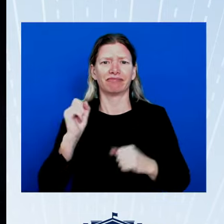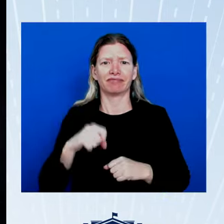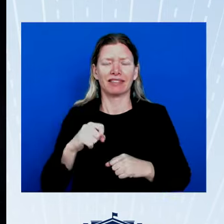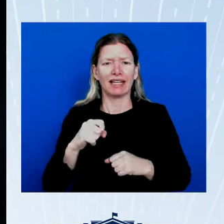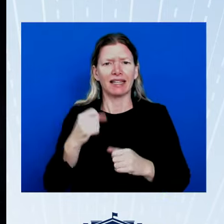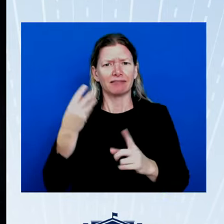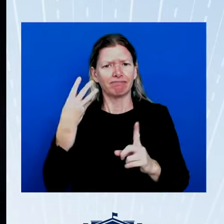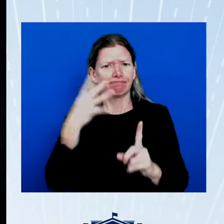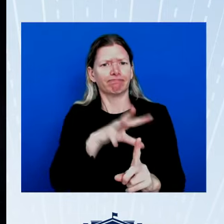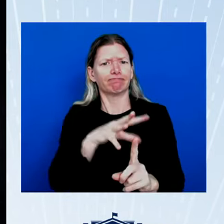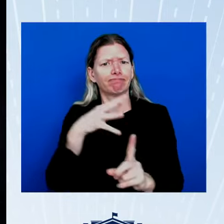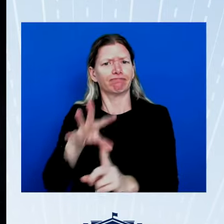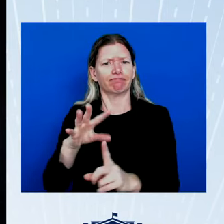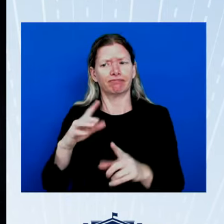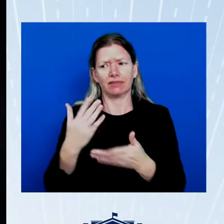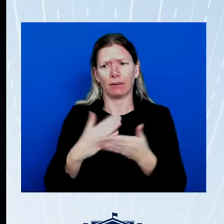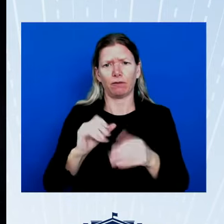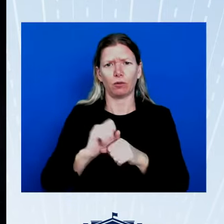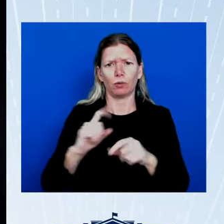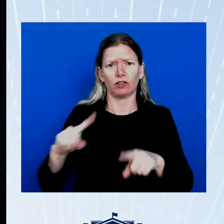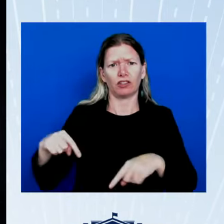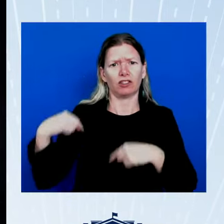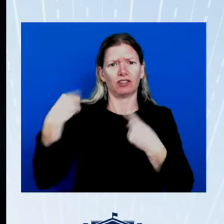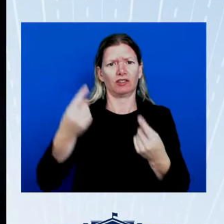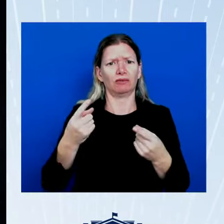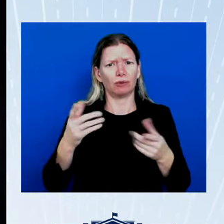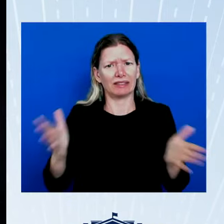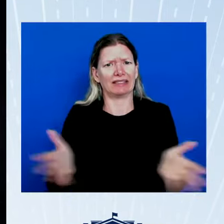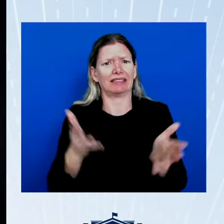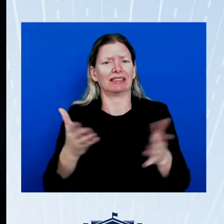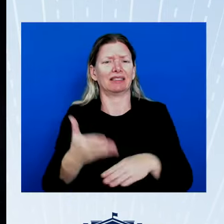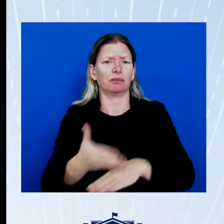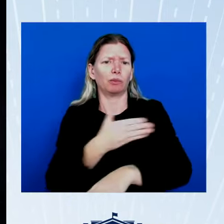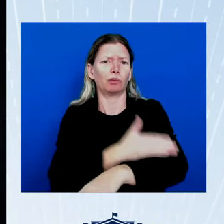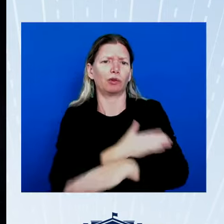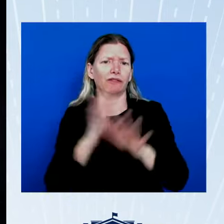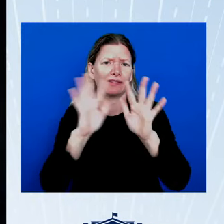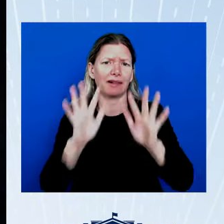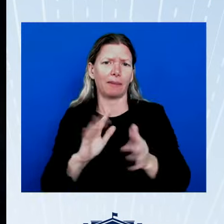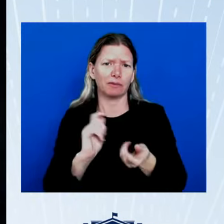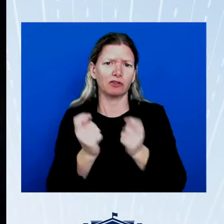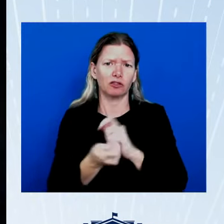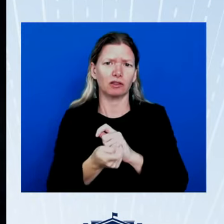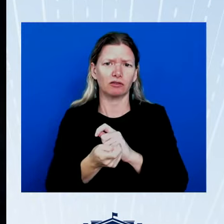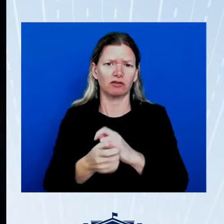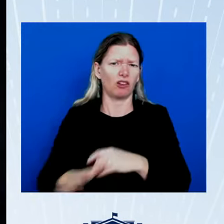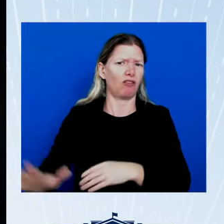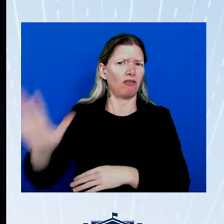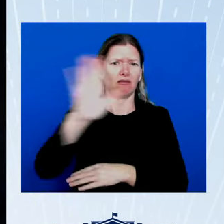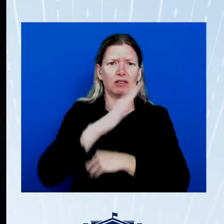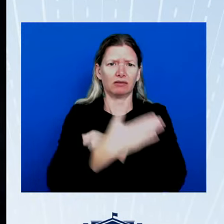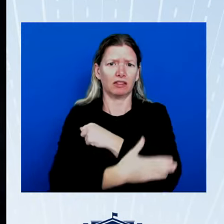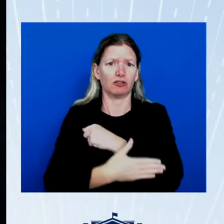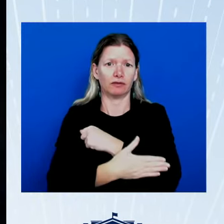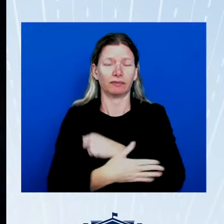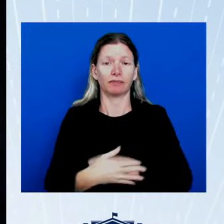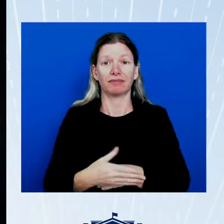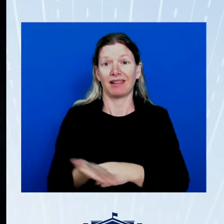climate resilience across the country. Last month, I was at the National Book Festival, and I was in conversation with Joy